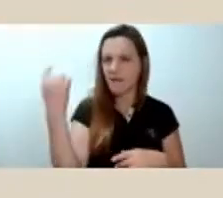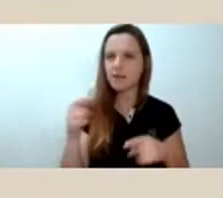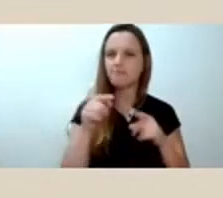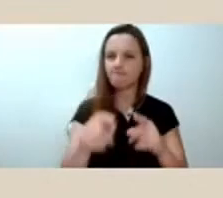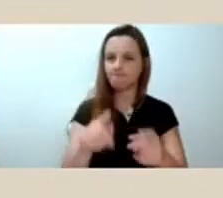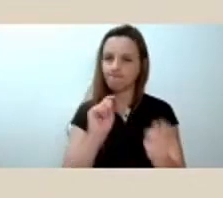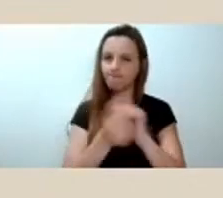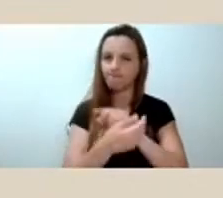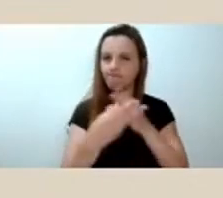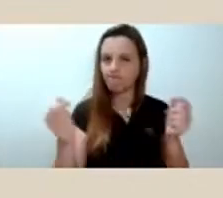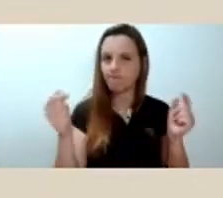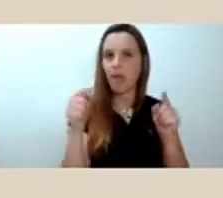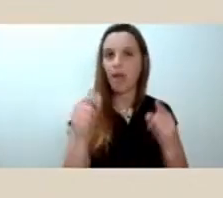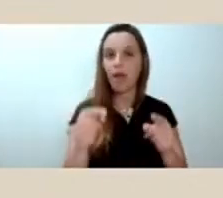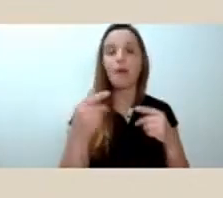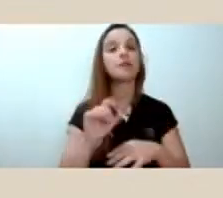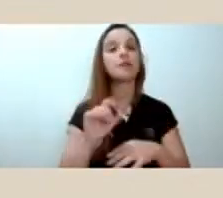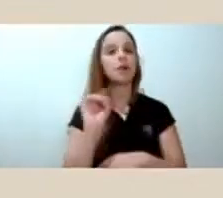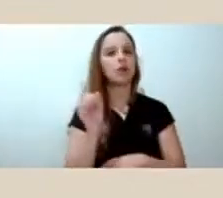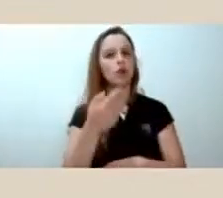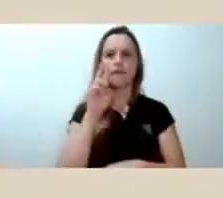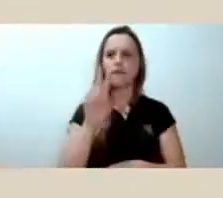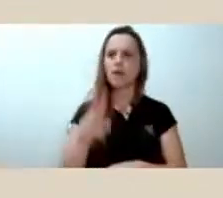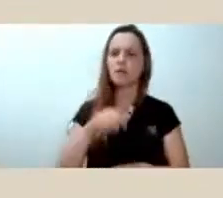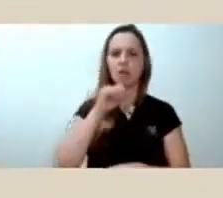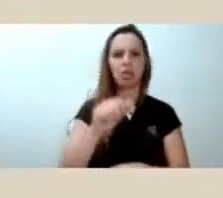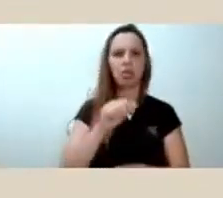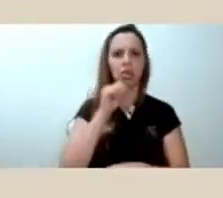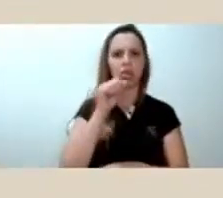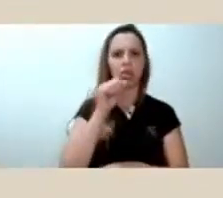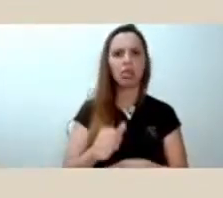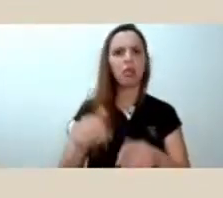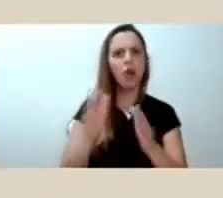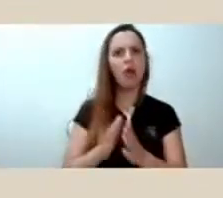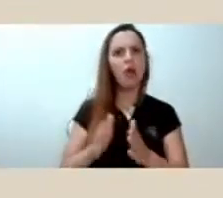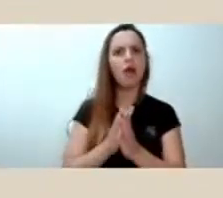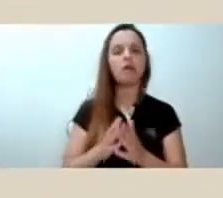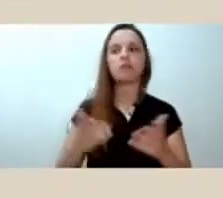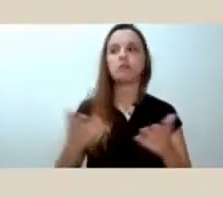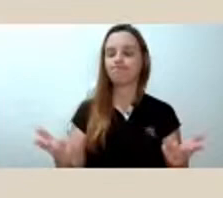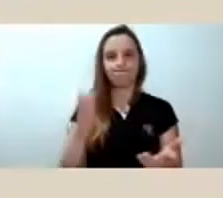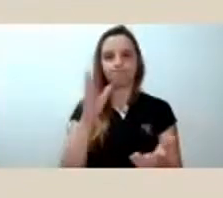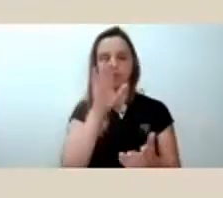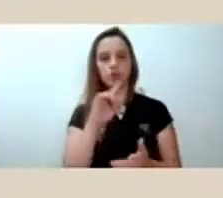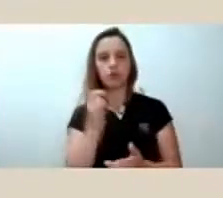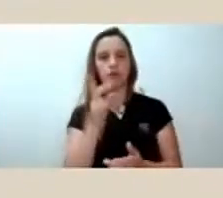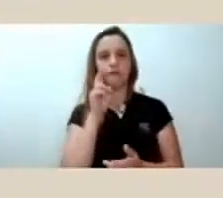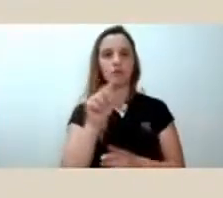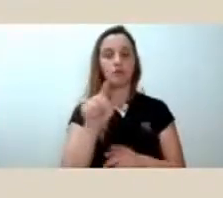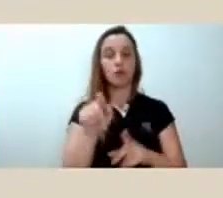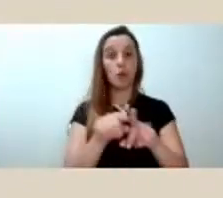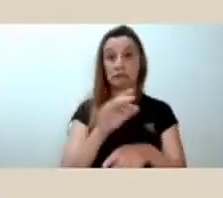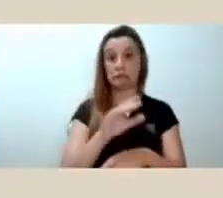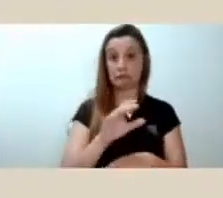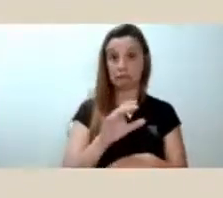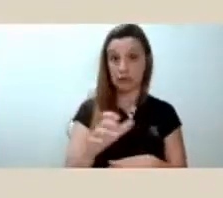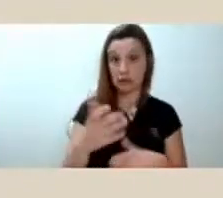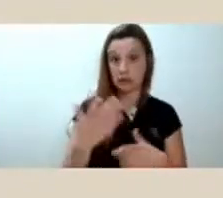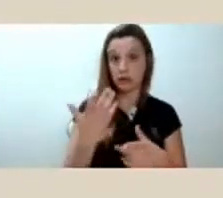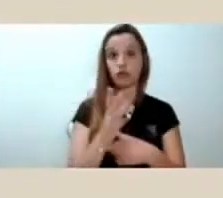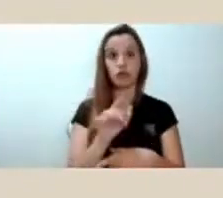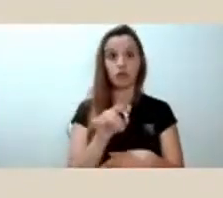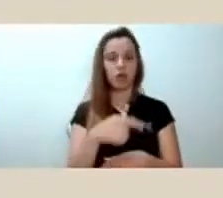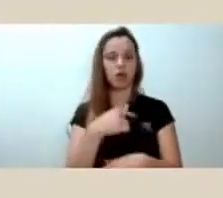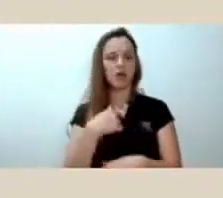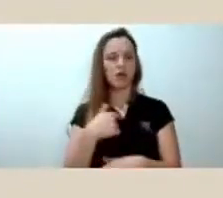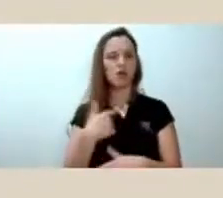also something we see again and again with cognitive biases. And even if you just look, you know, within science, I'm active for these kinds of issues within